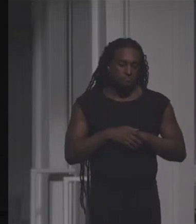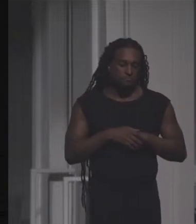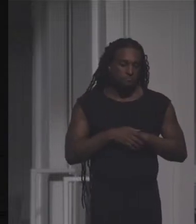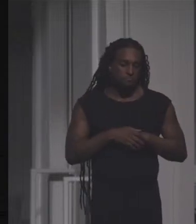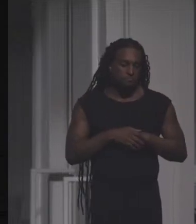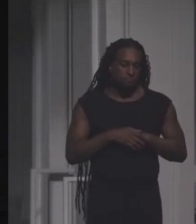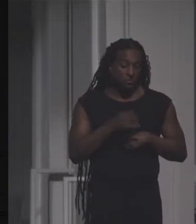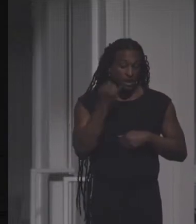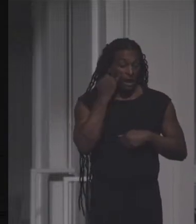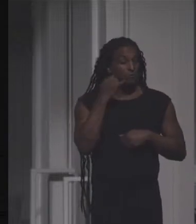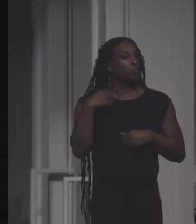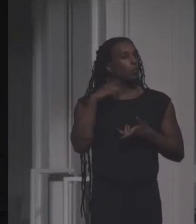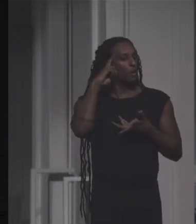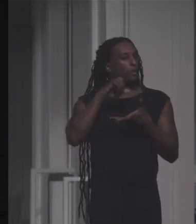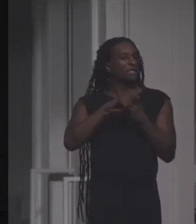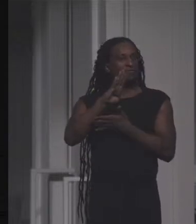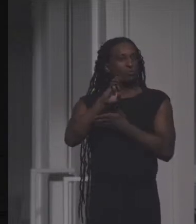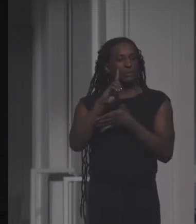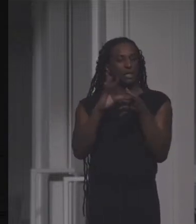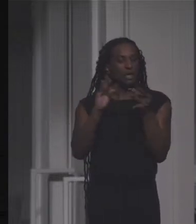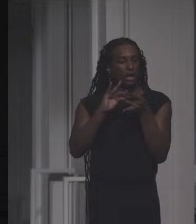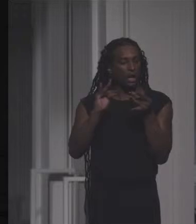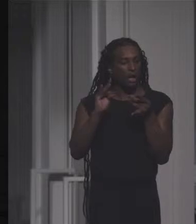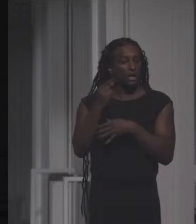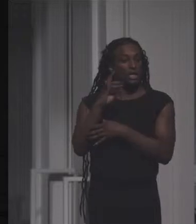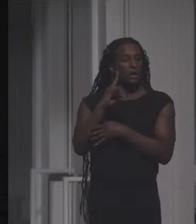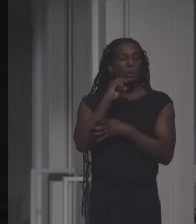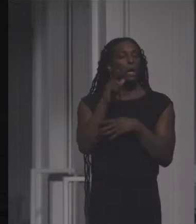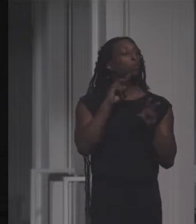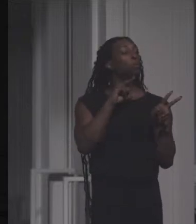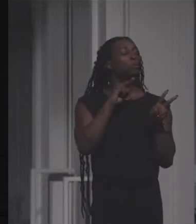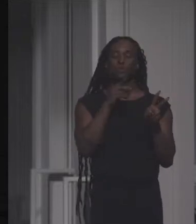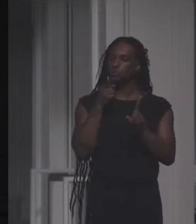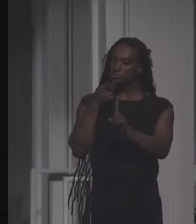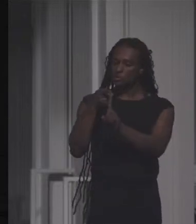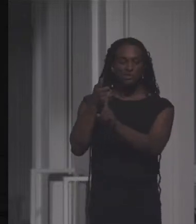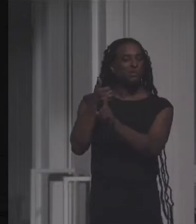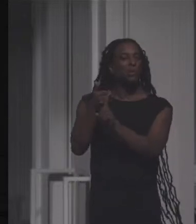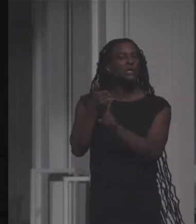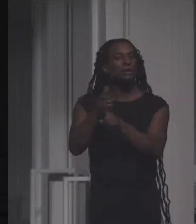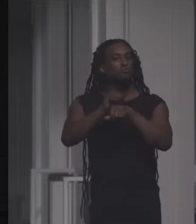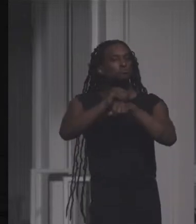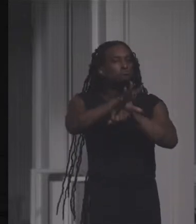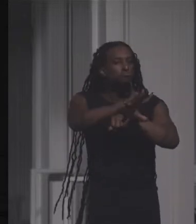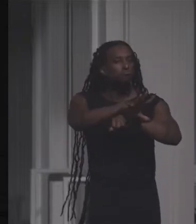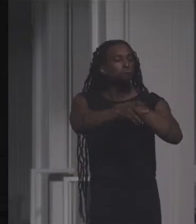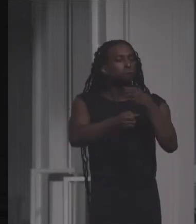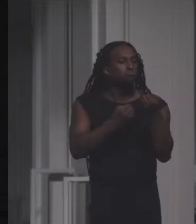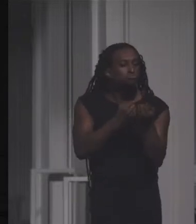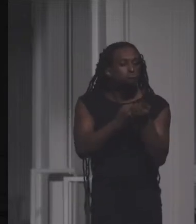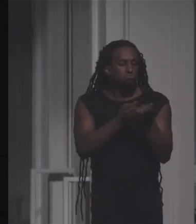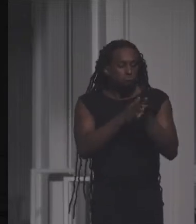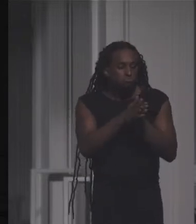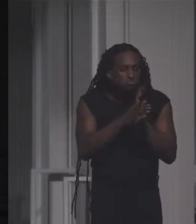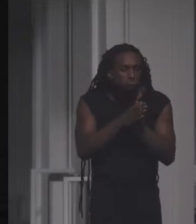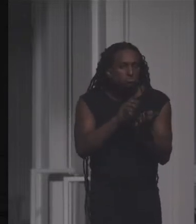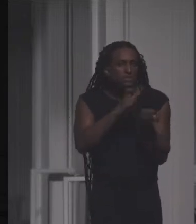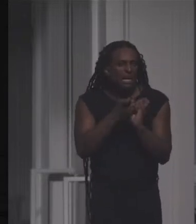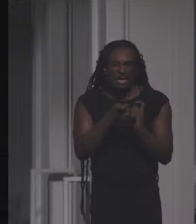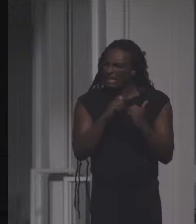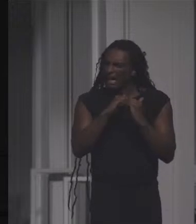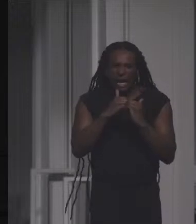witness, but she drove some of this change. So how on earth did she do